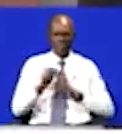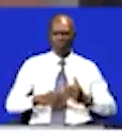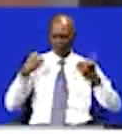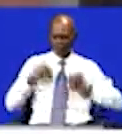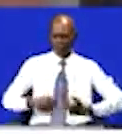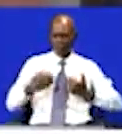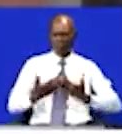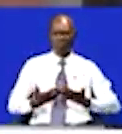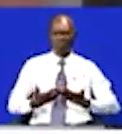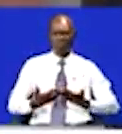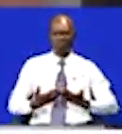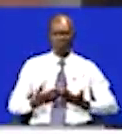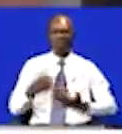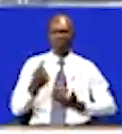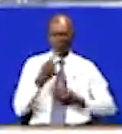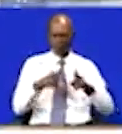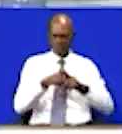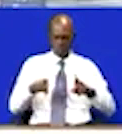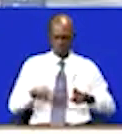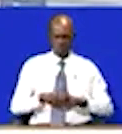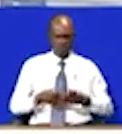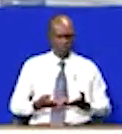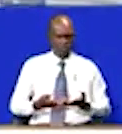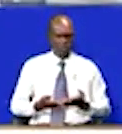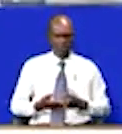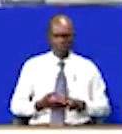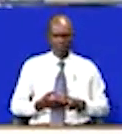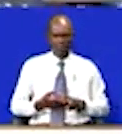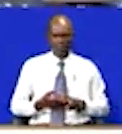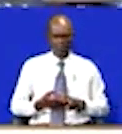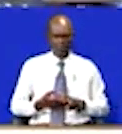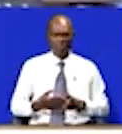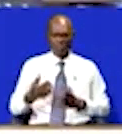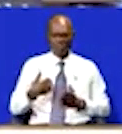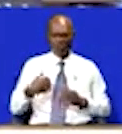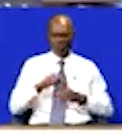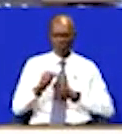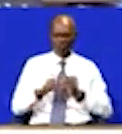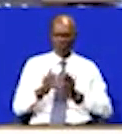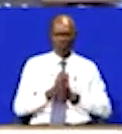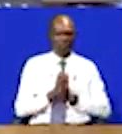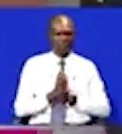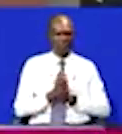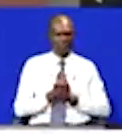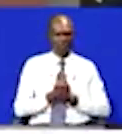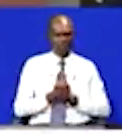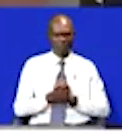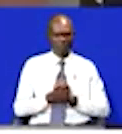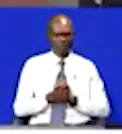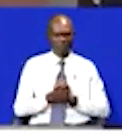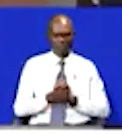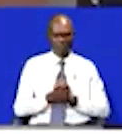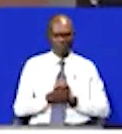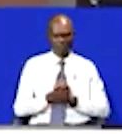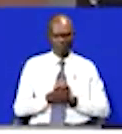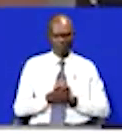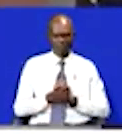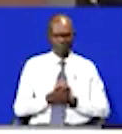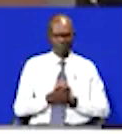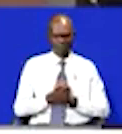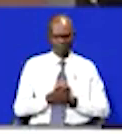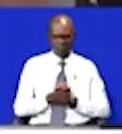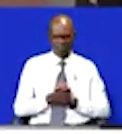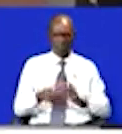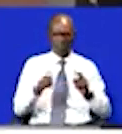persons, who most are those who run this charity for children institutions of the CISUSA.